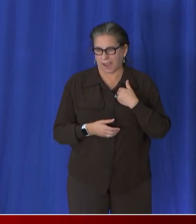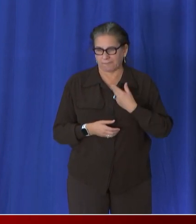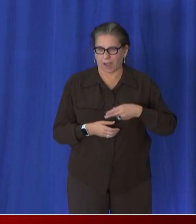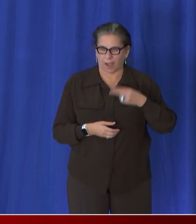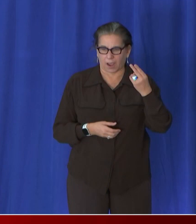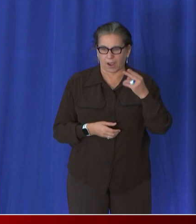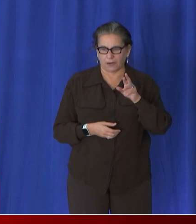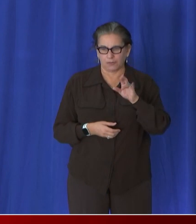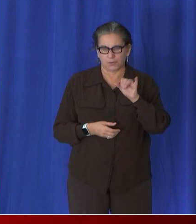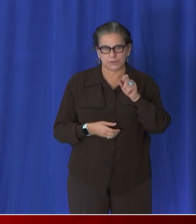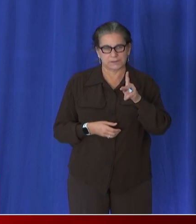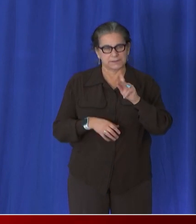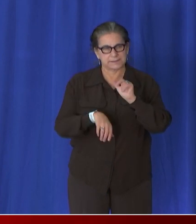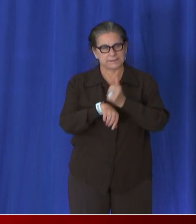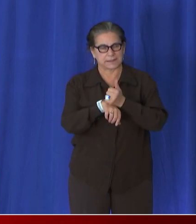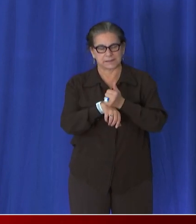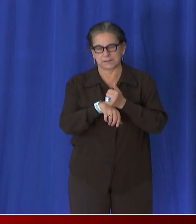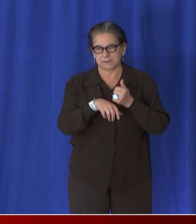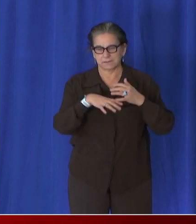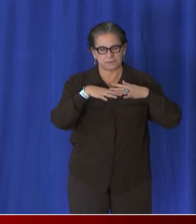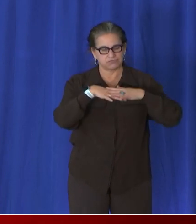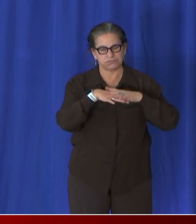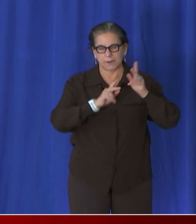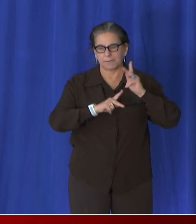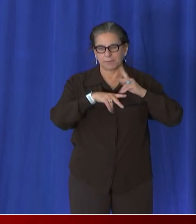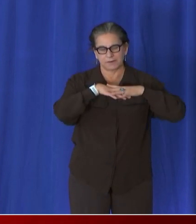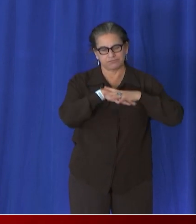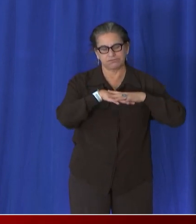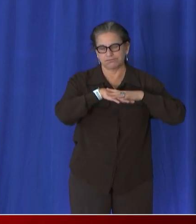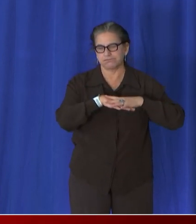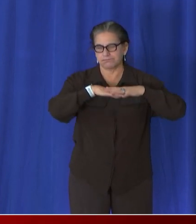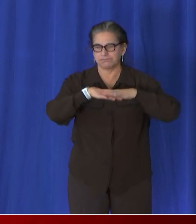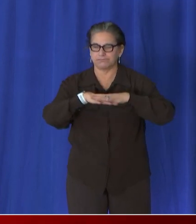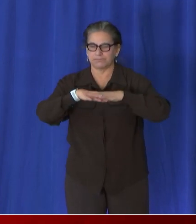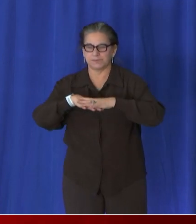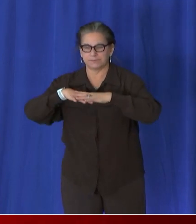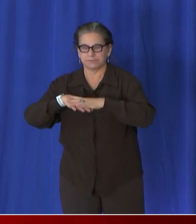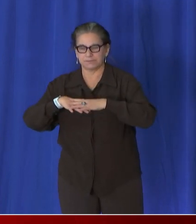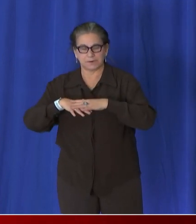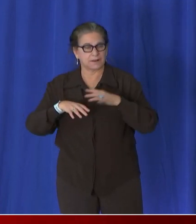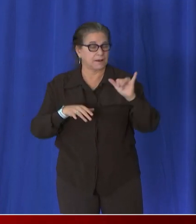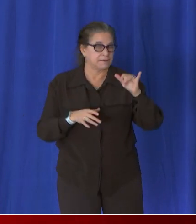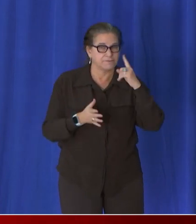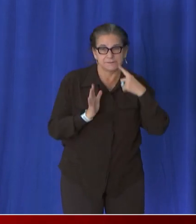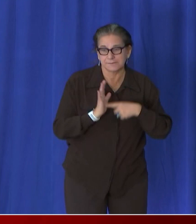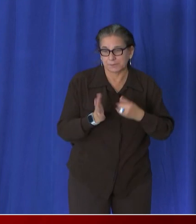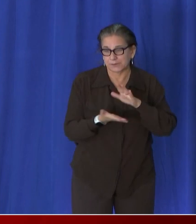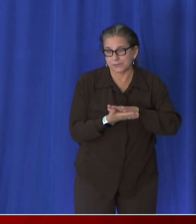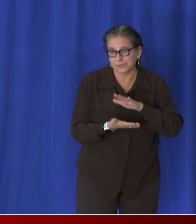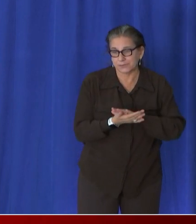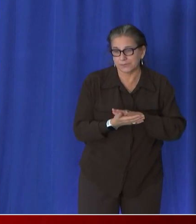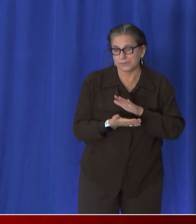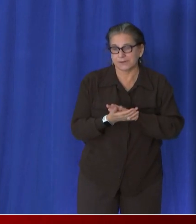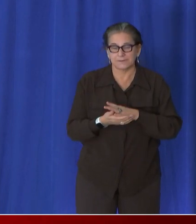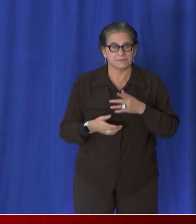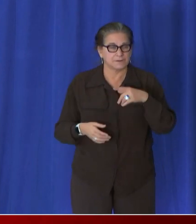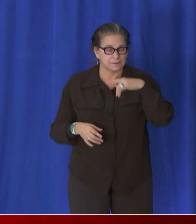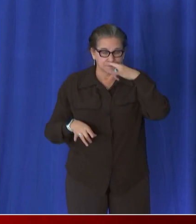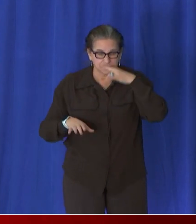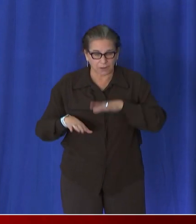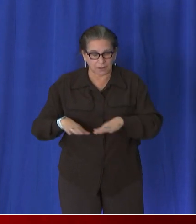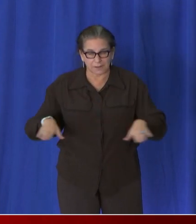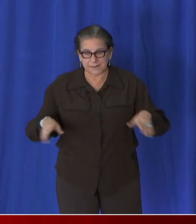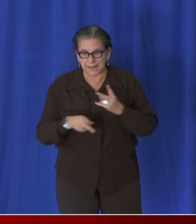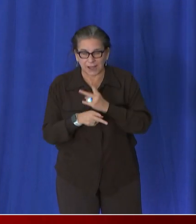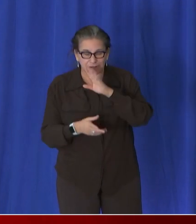care centers. After our announcement on Monday about schools, our child care centers also requested an allotment, which